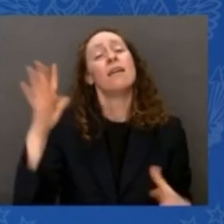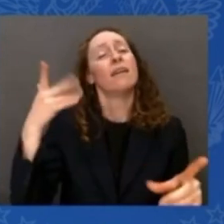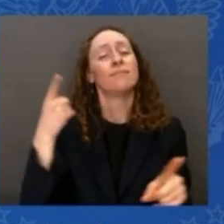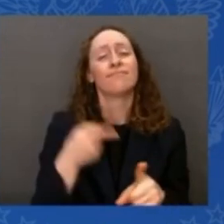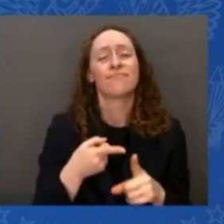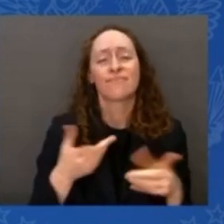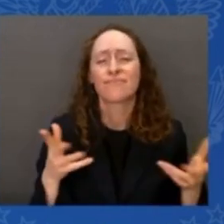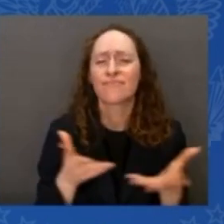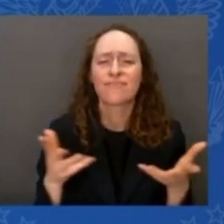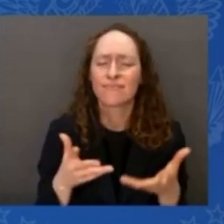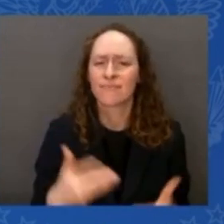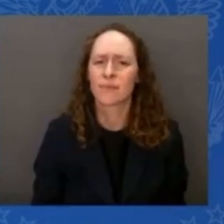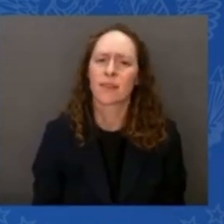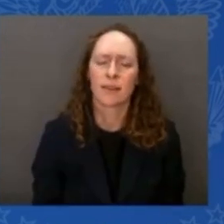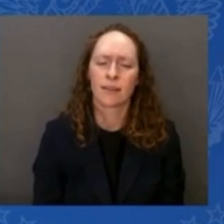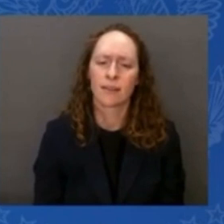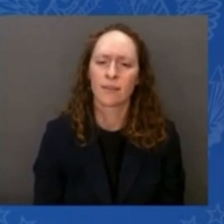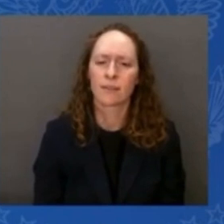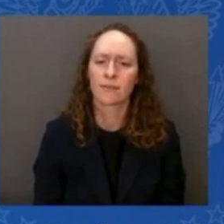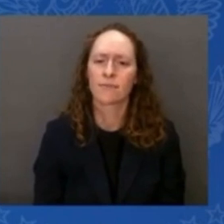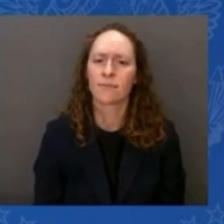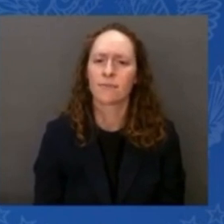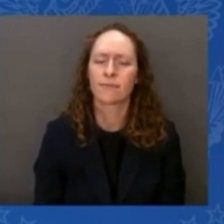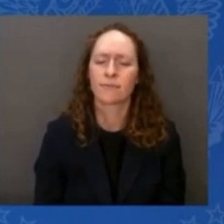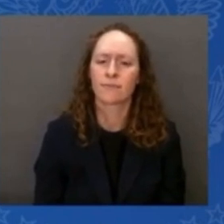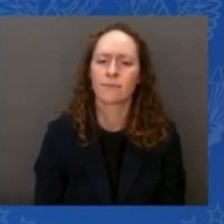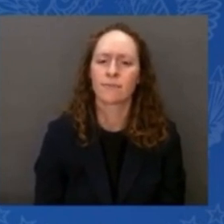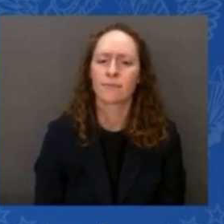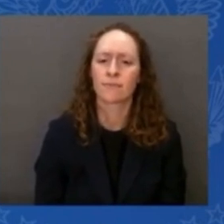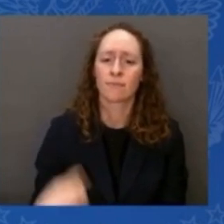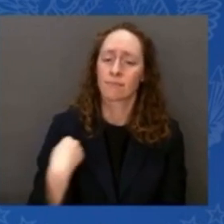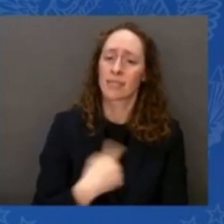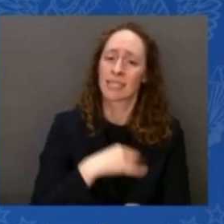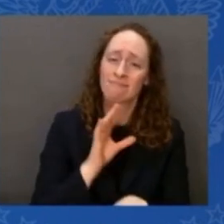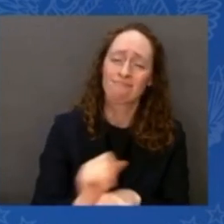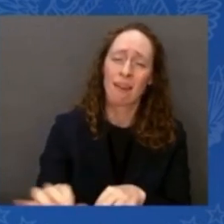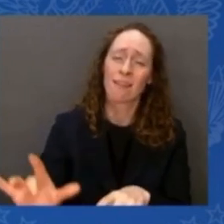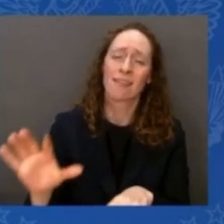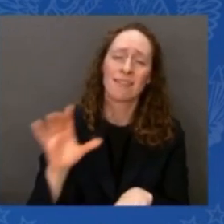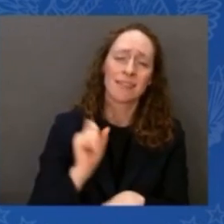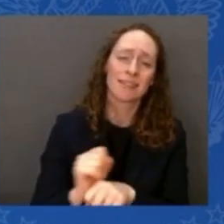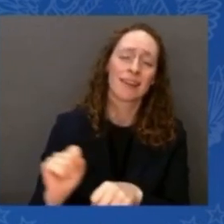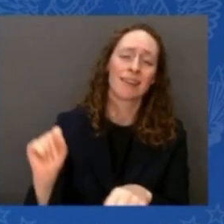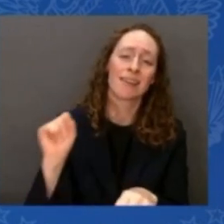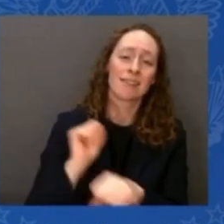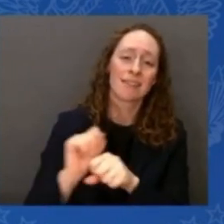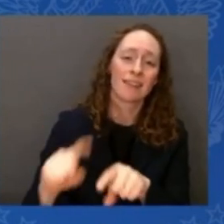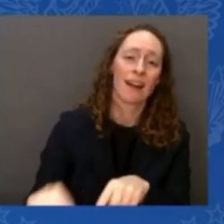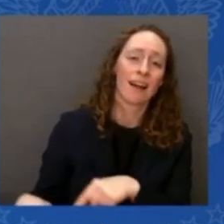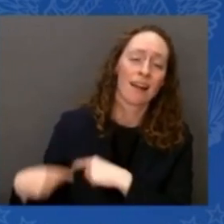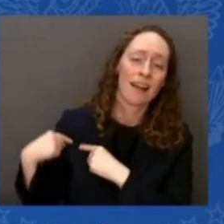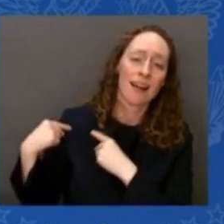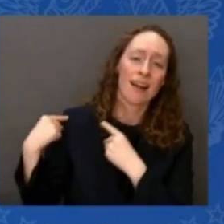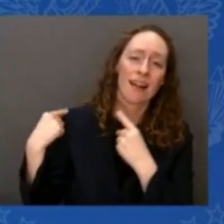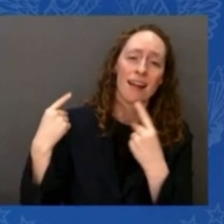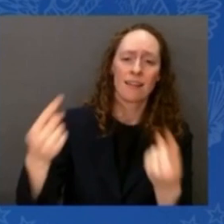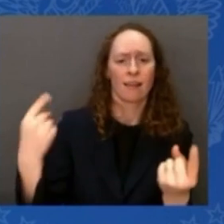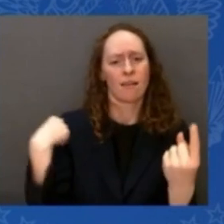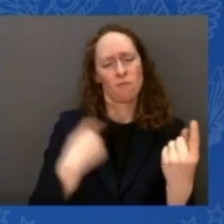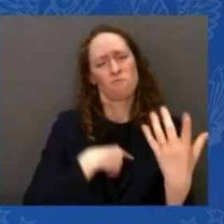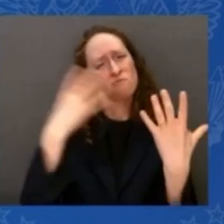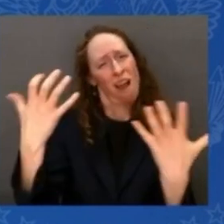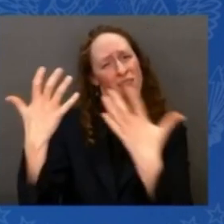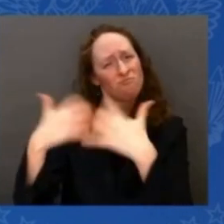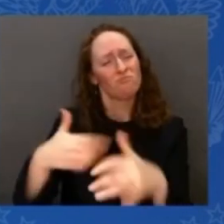The work that we've done to get more people affordable health care and bring down the cost is going to reduce